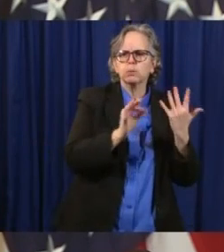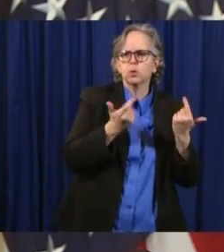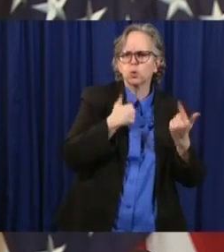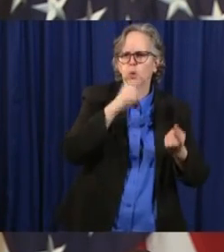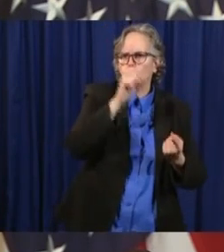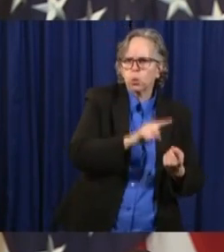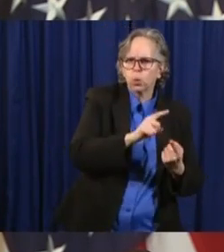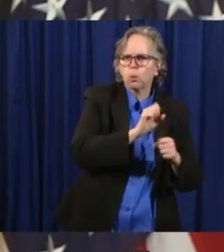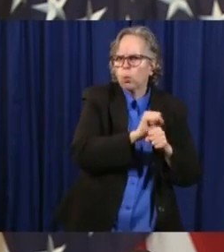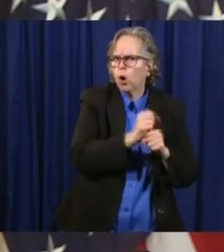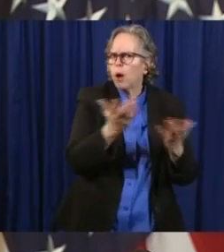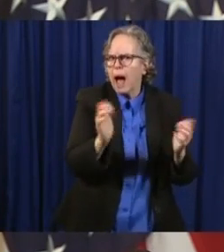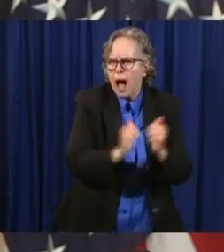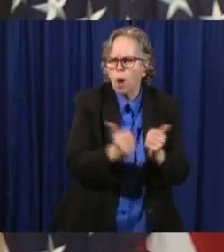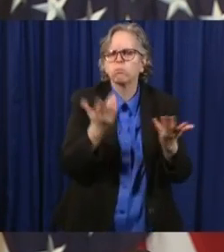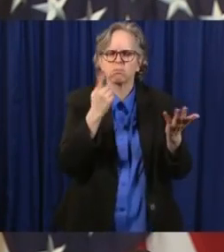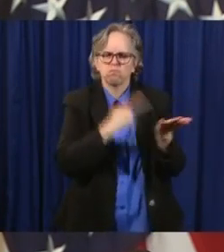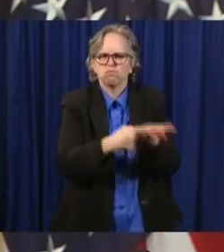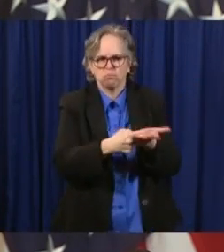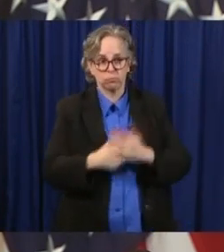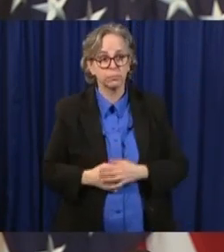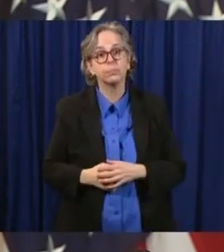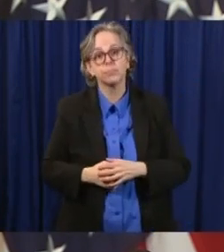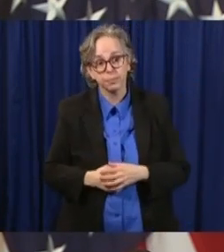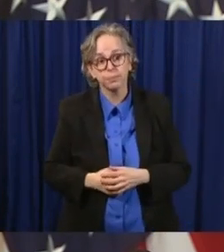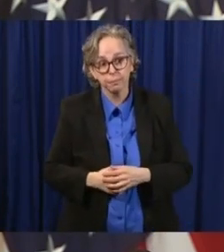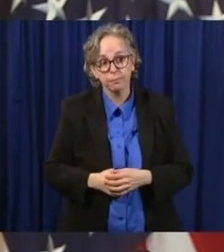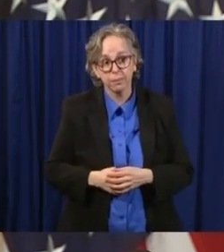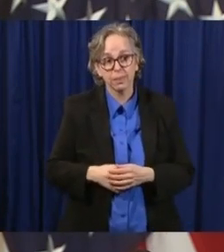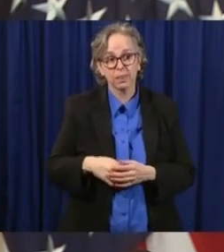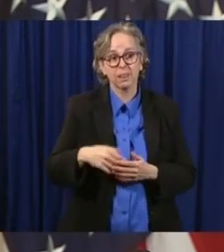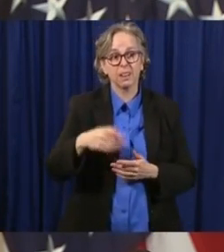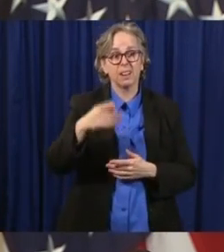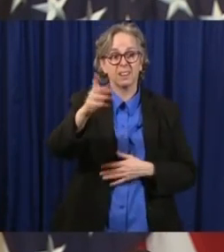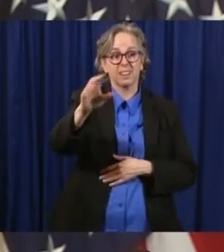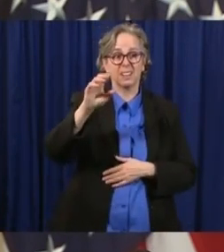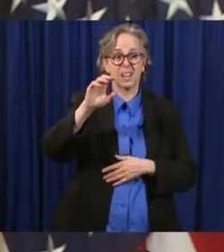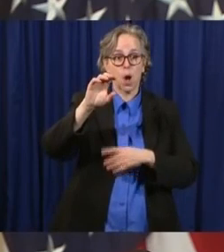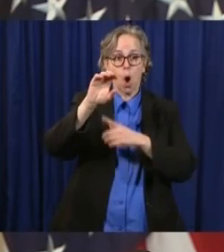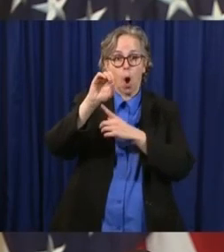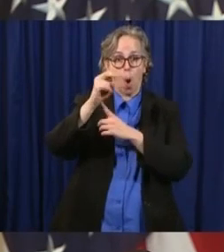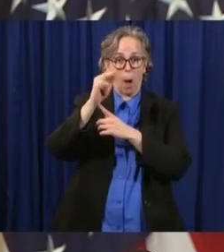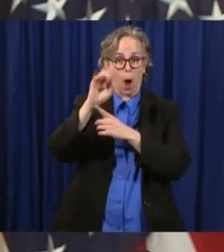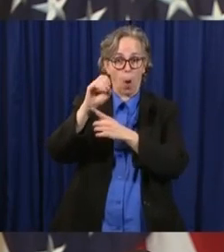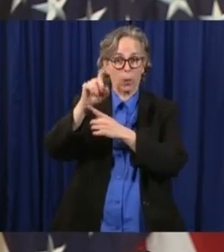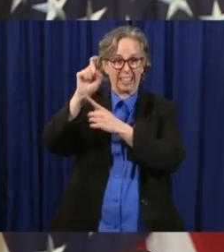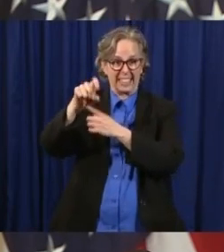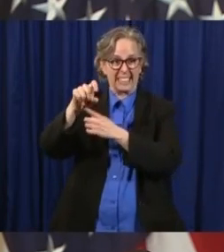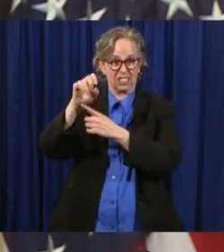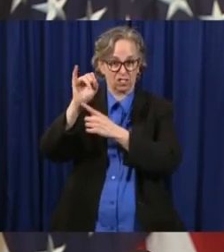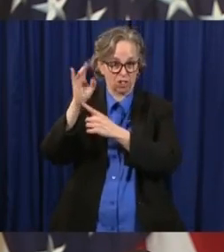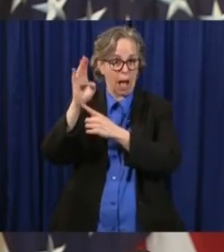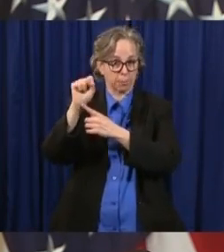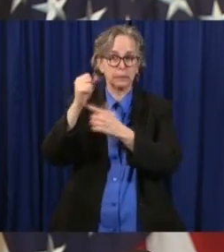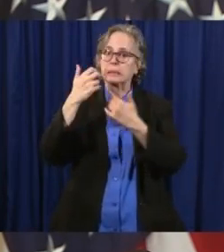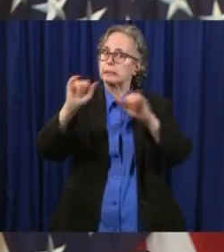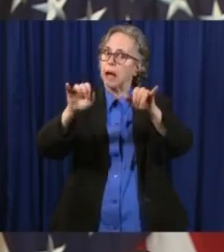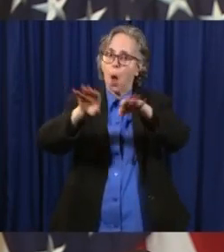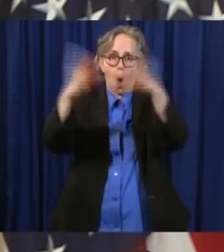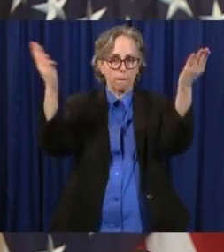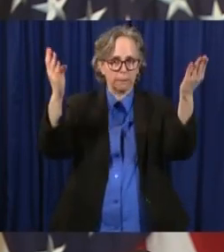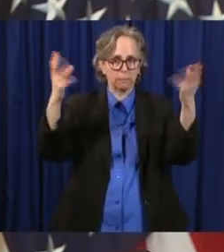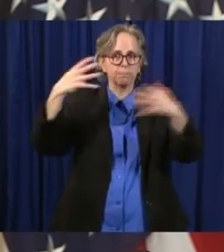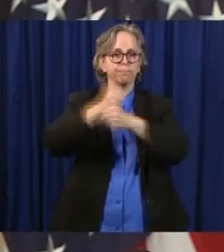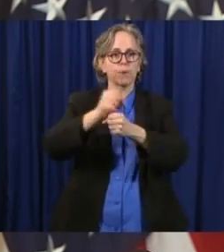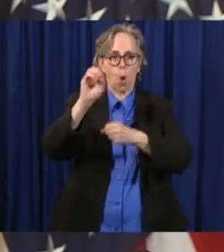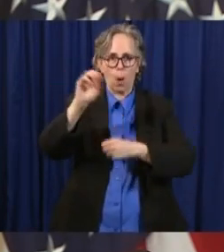state's Ohio Means Job Centers have remained open, and the others are providing assistance virtually to help job seekers with their unemployment